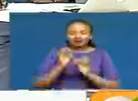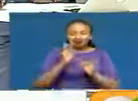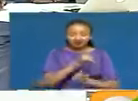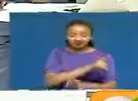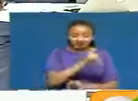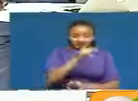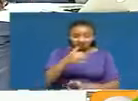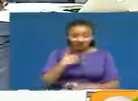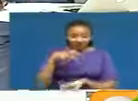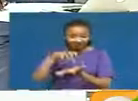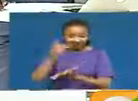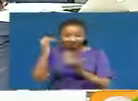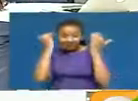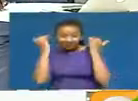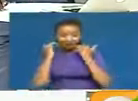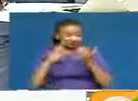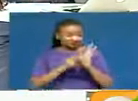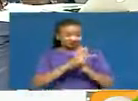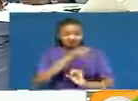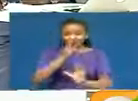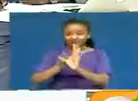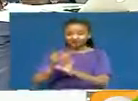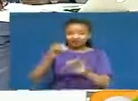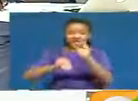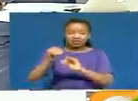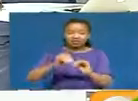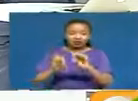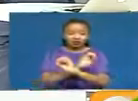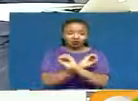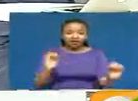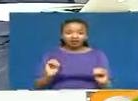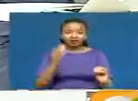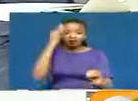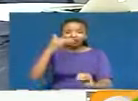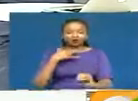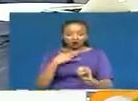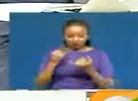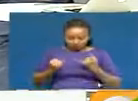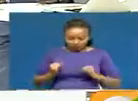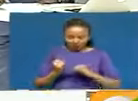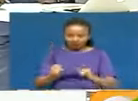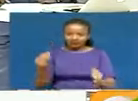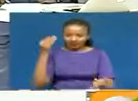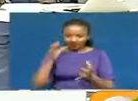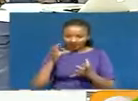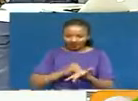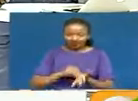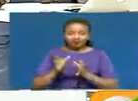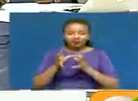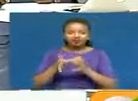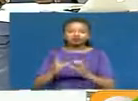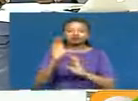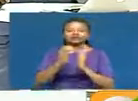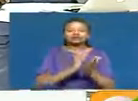from accessing political or even state office. Wandayi claimed that the amendments seek to ring-fence Chapter 6 of the Constitution on leadership